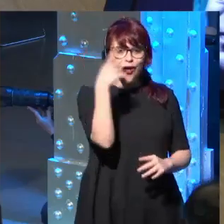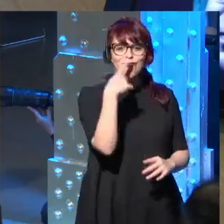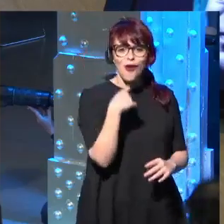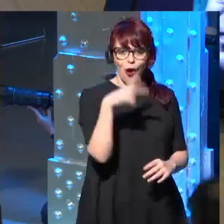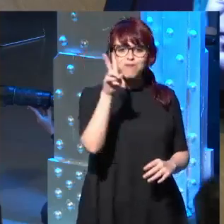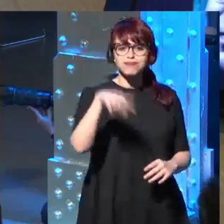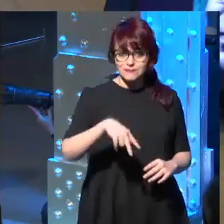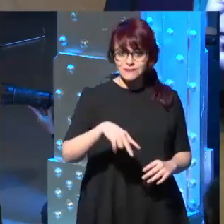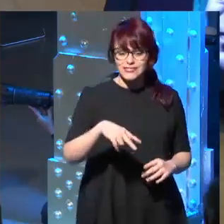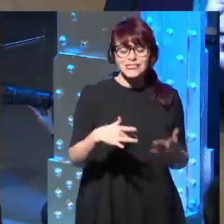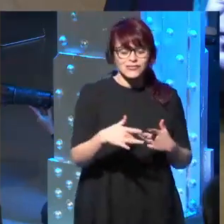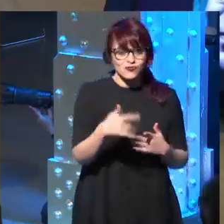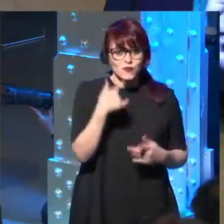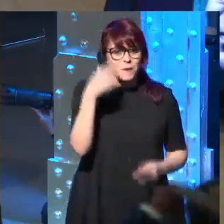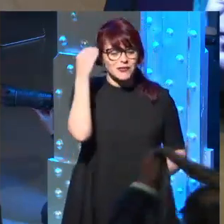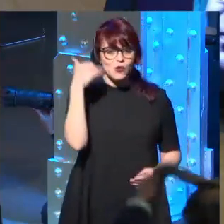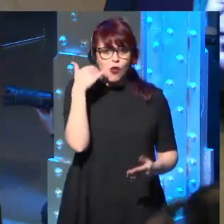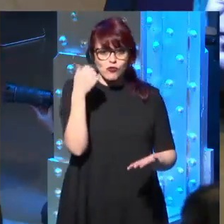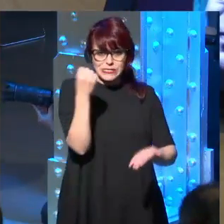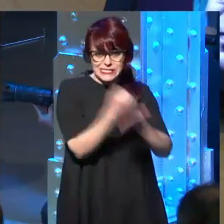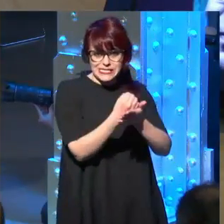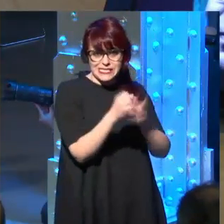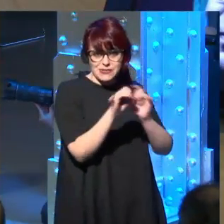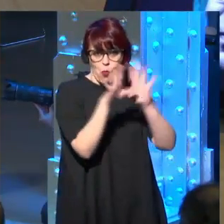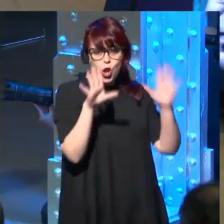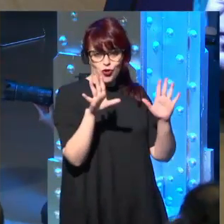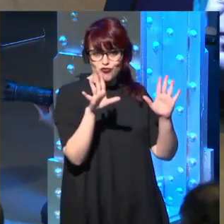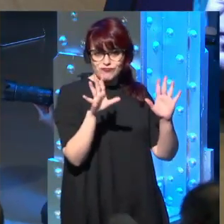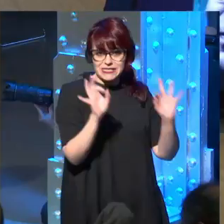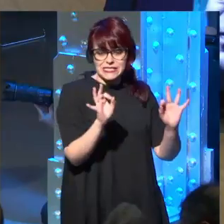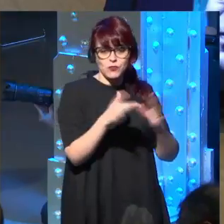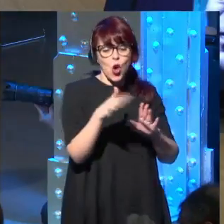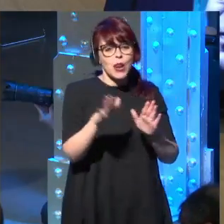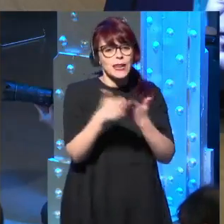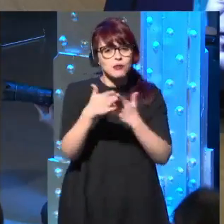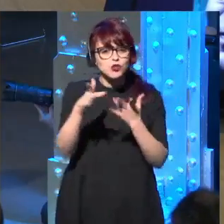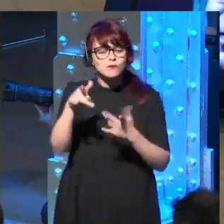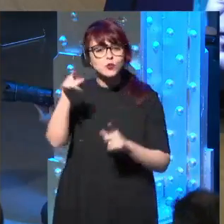is a symbolic also in some of your books, the red.